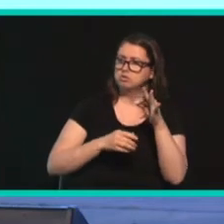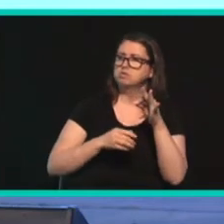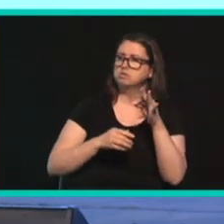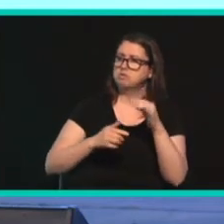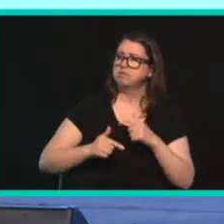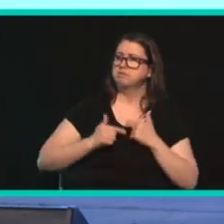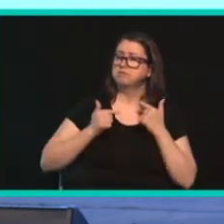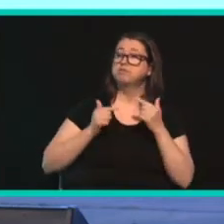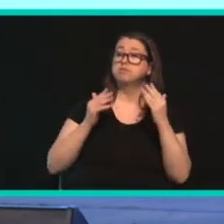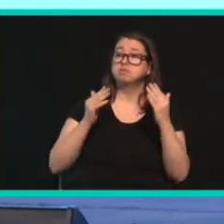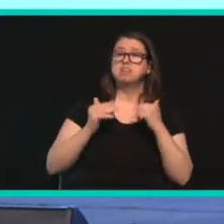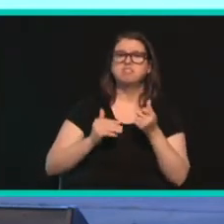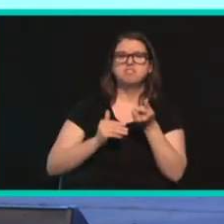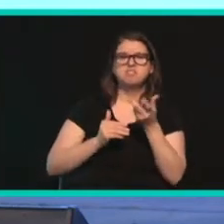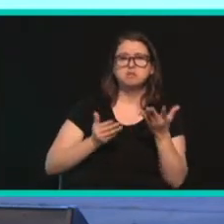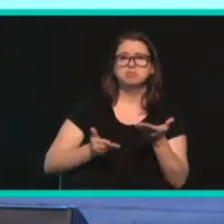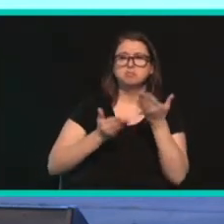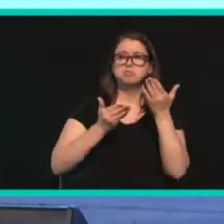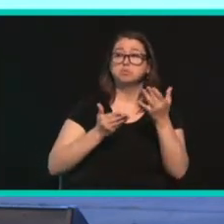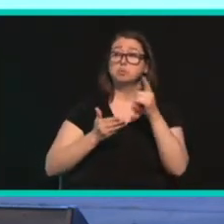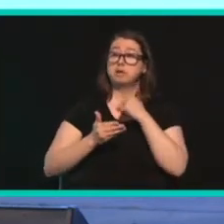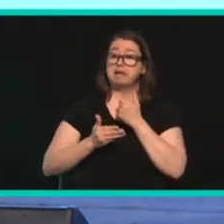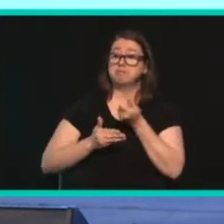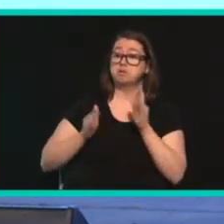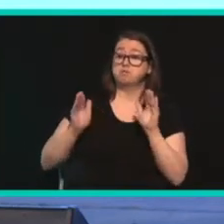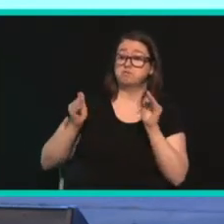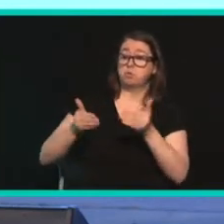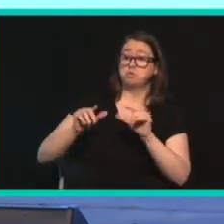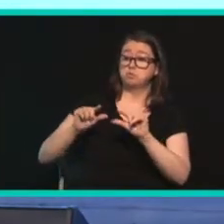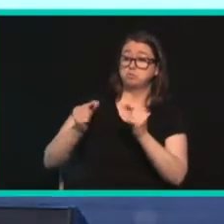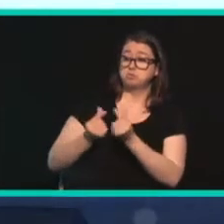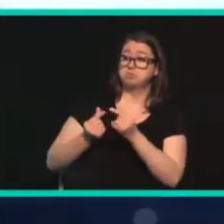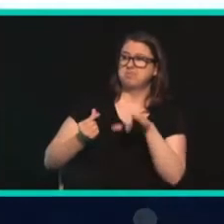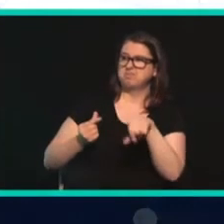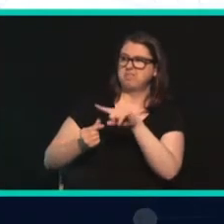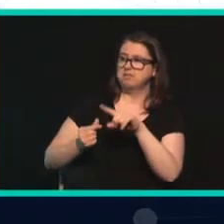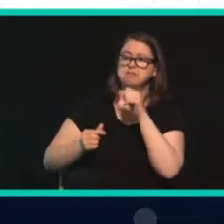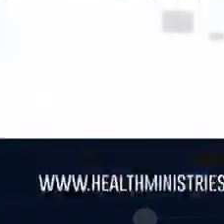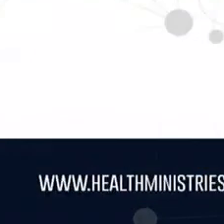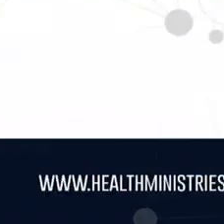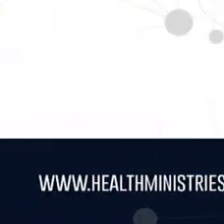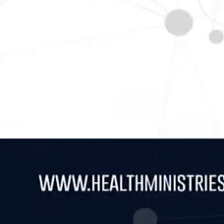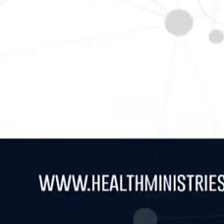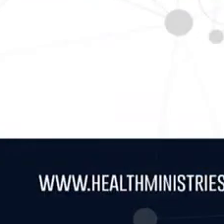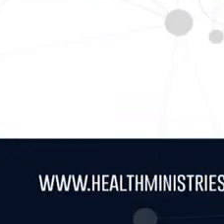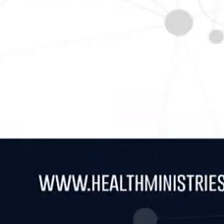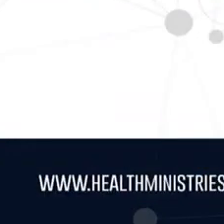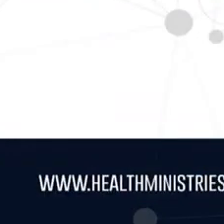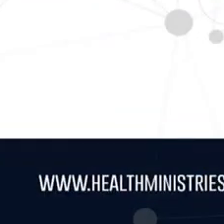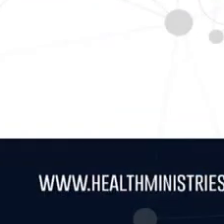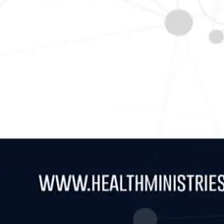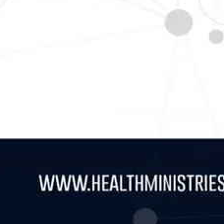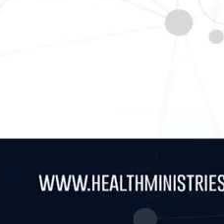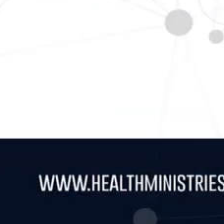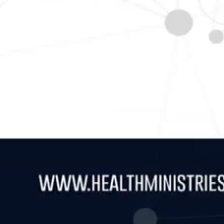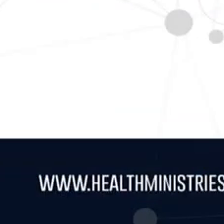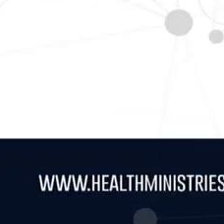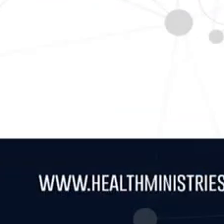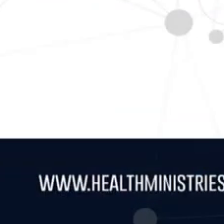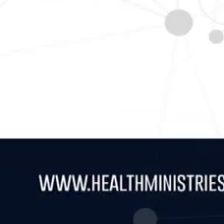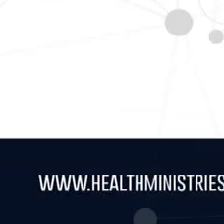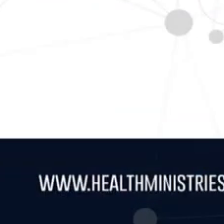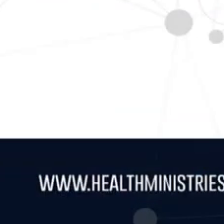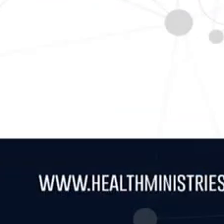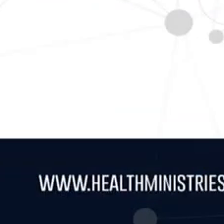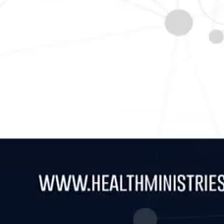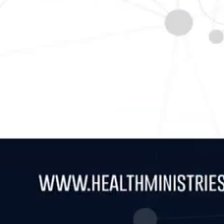So these are the recommendations that the focus groups actually had. So this is them. This is not just us summarizing. This is what they said, and again, we identified certain themes.